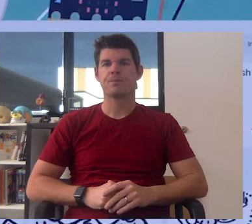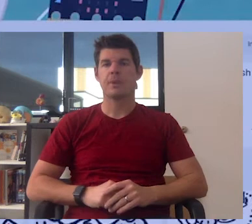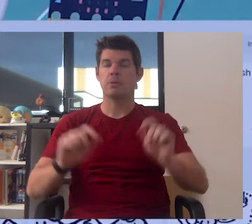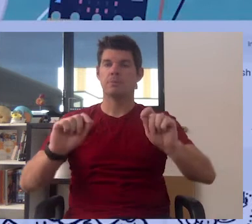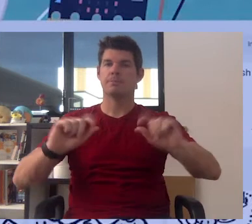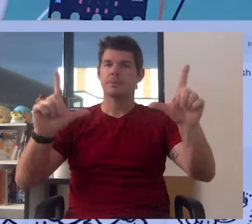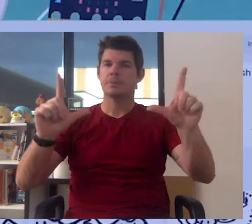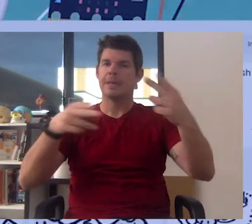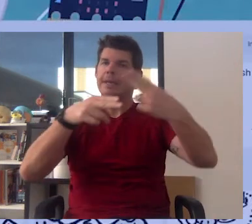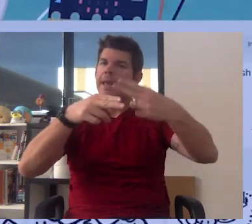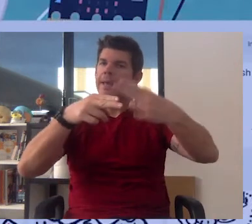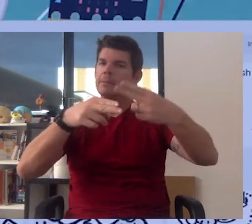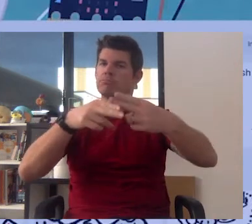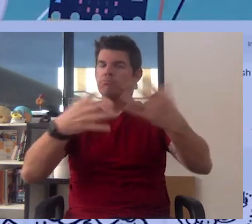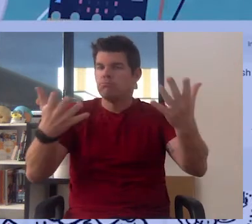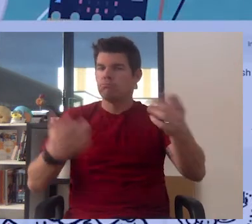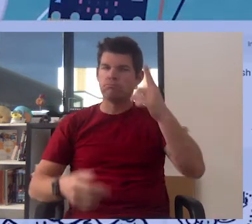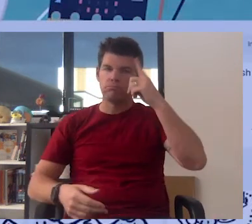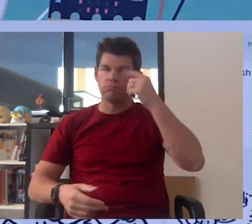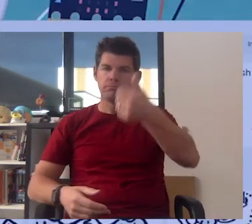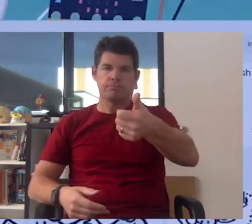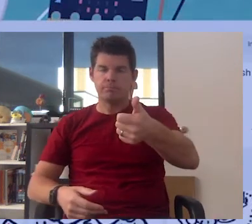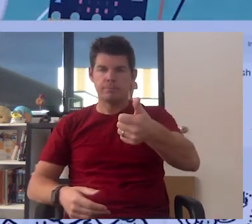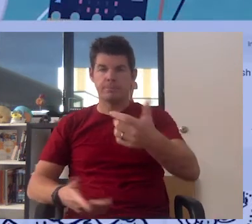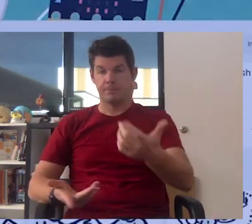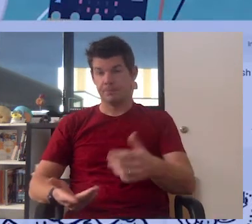it. And I'm going to name